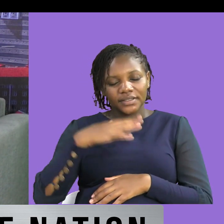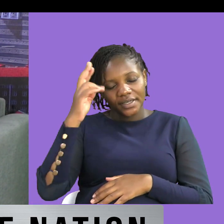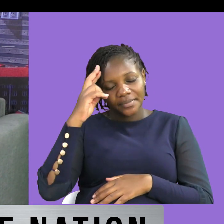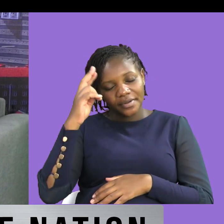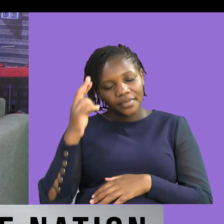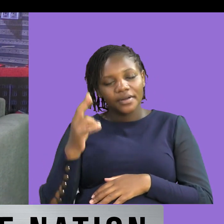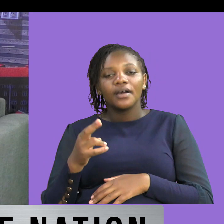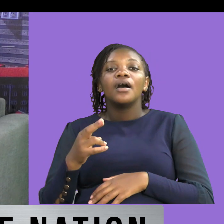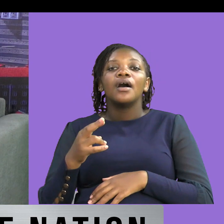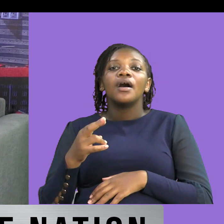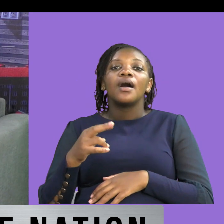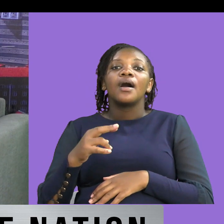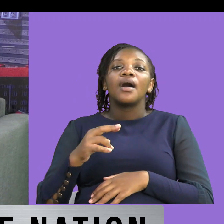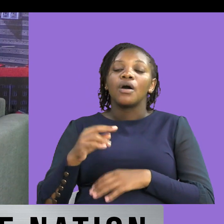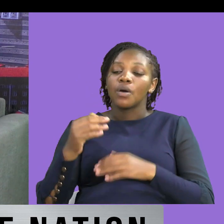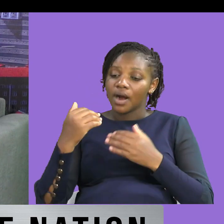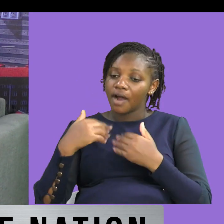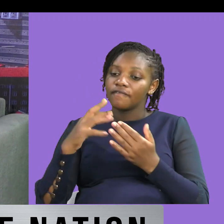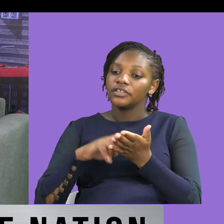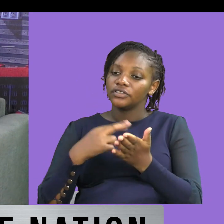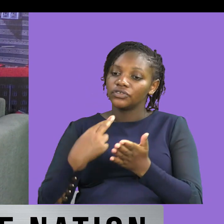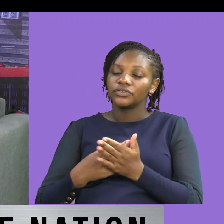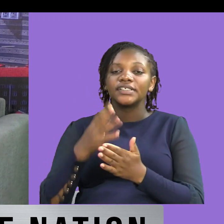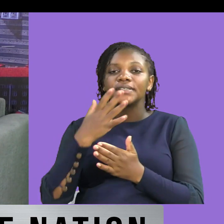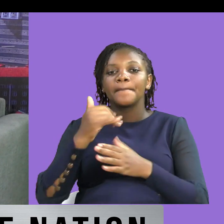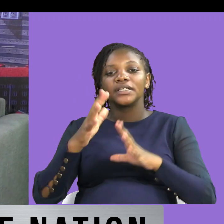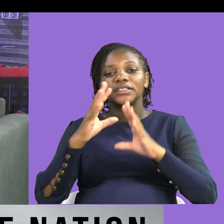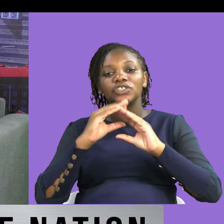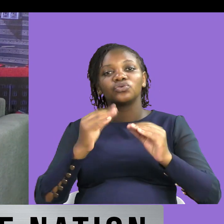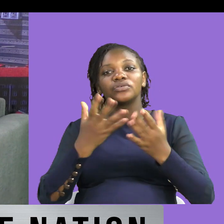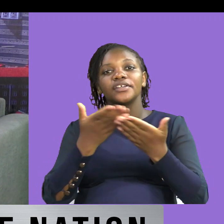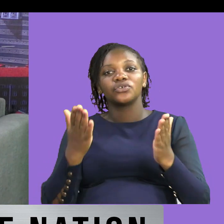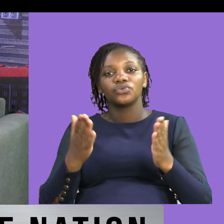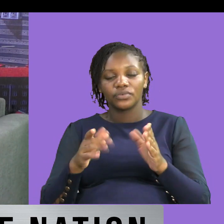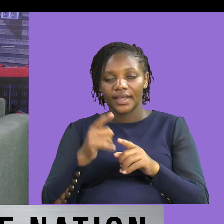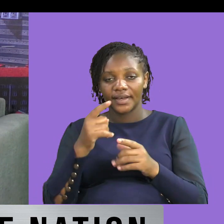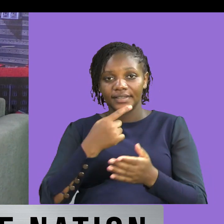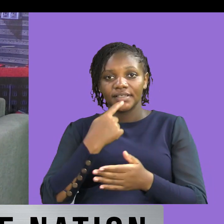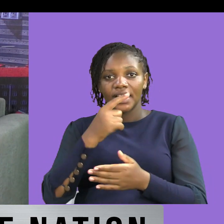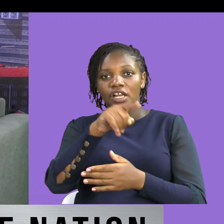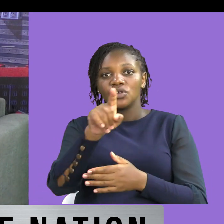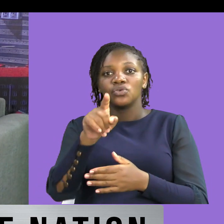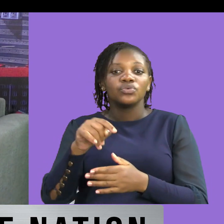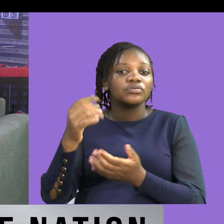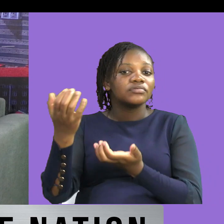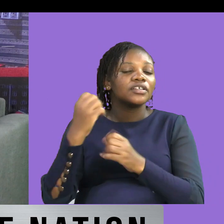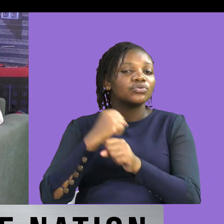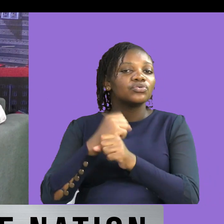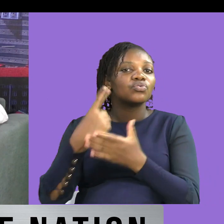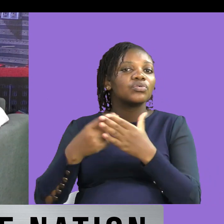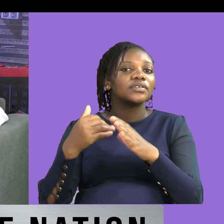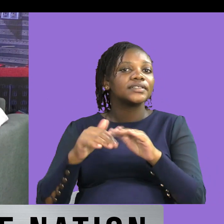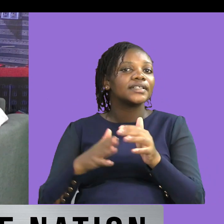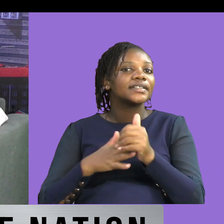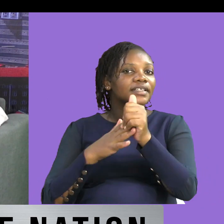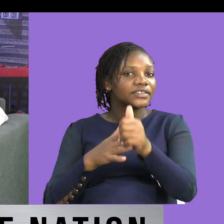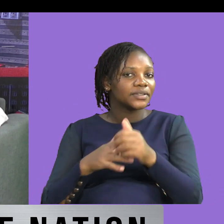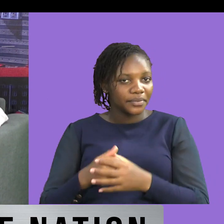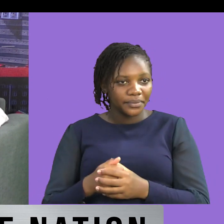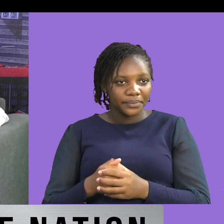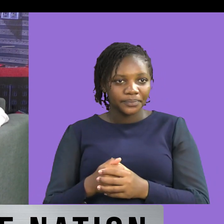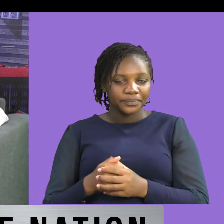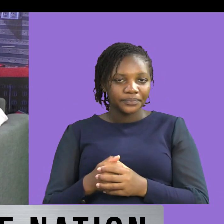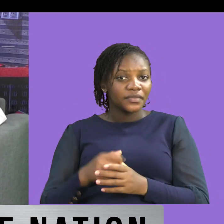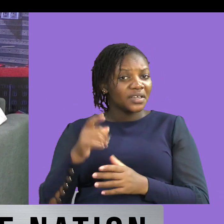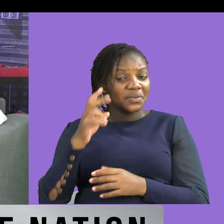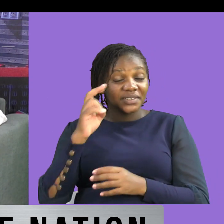be training them on political education and to tell them what they're supposed to be doing in leadership. So parties are not doing that. Have you ever seen a party